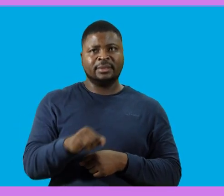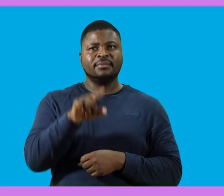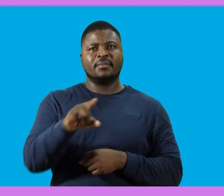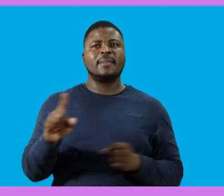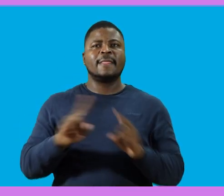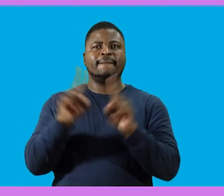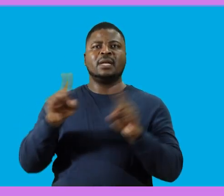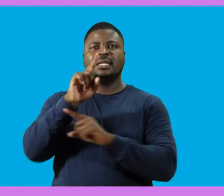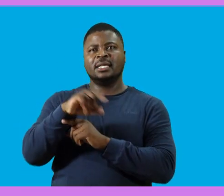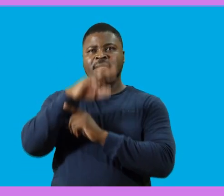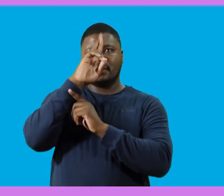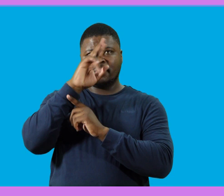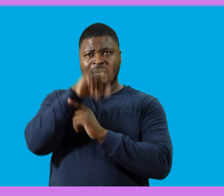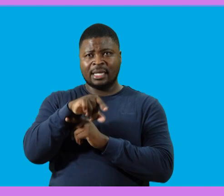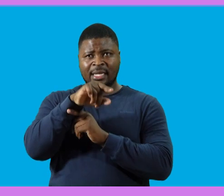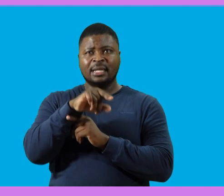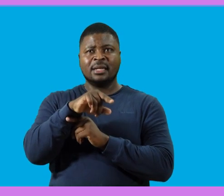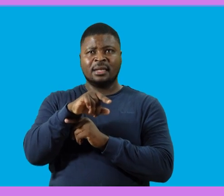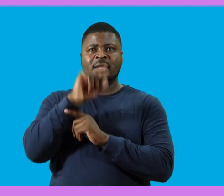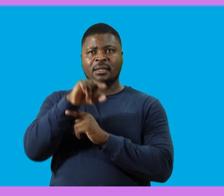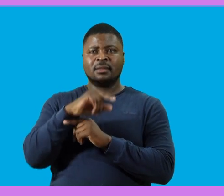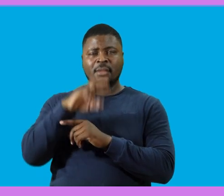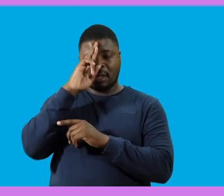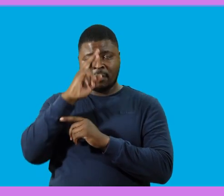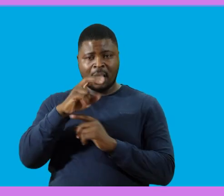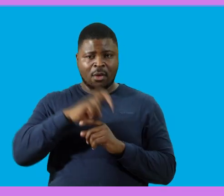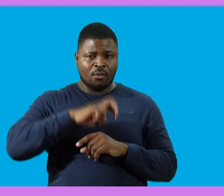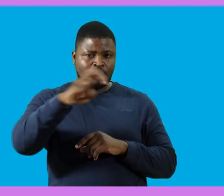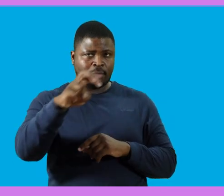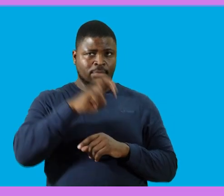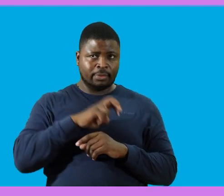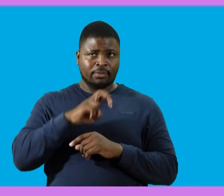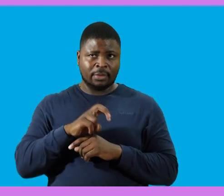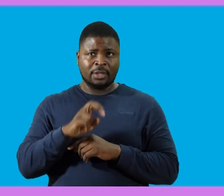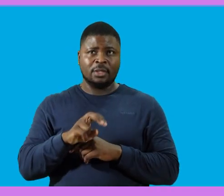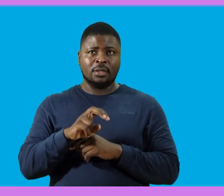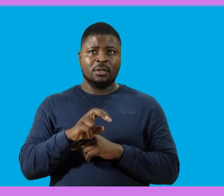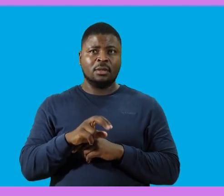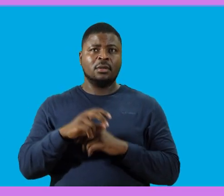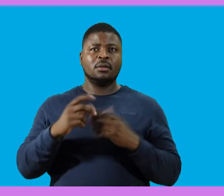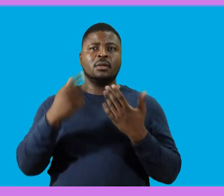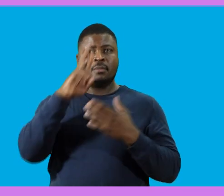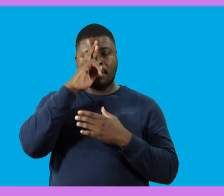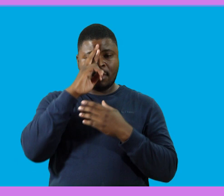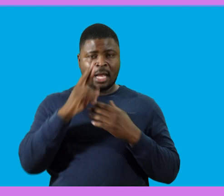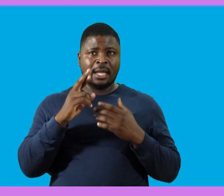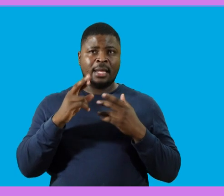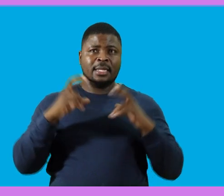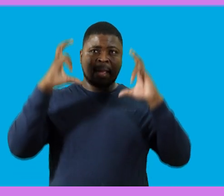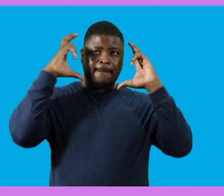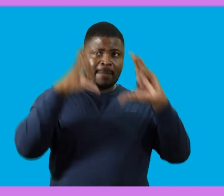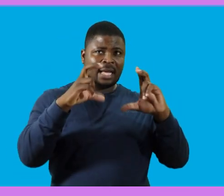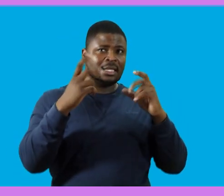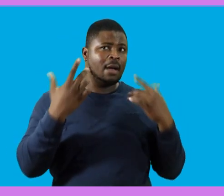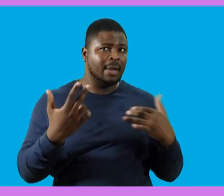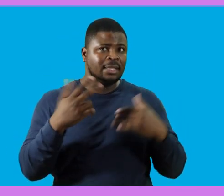to get to Thailand and back is going to cost her 12,000, and then the bus trip on its own